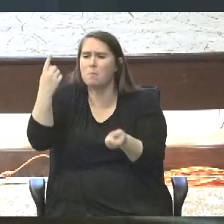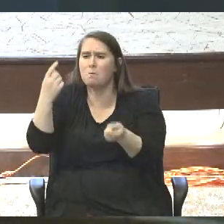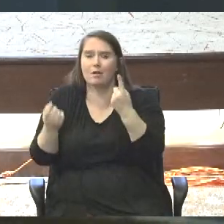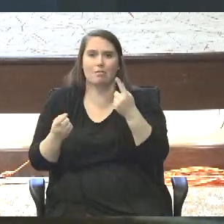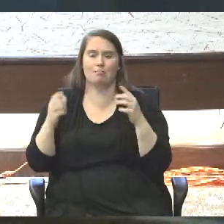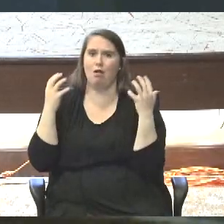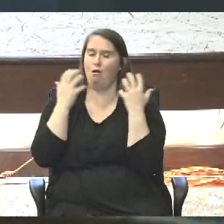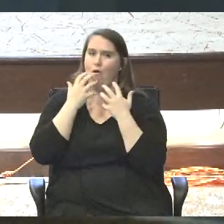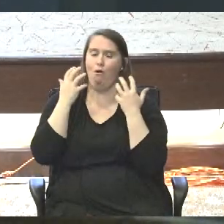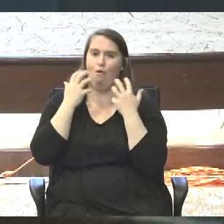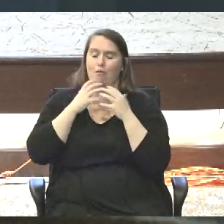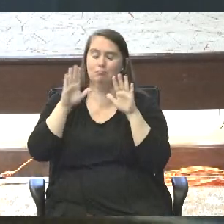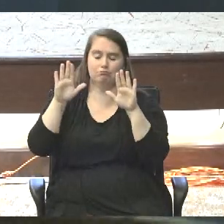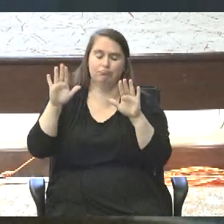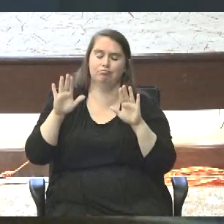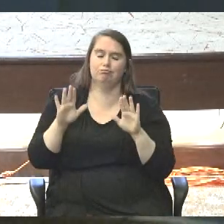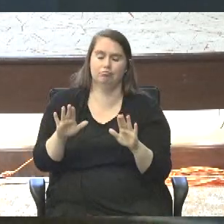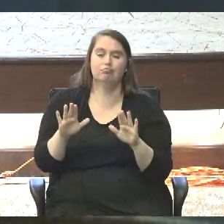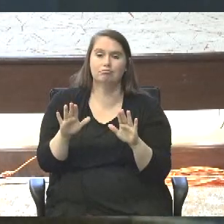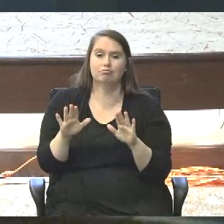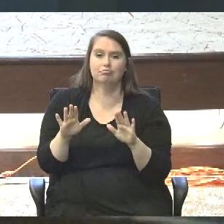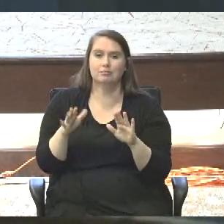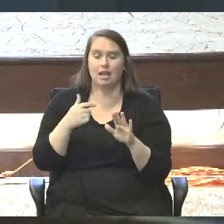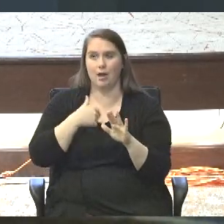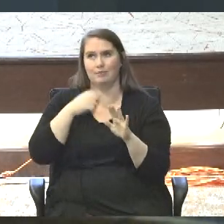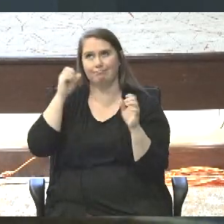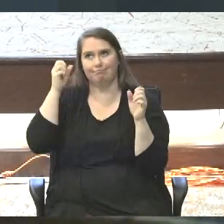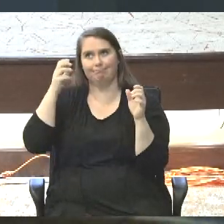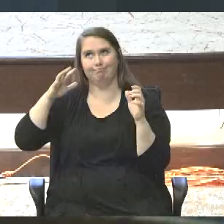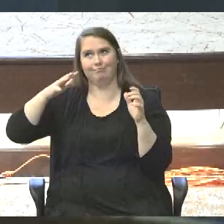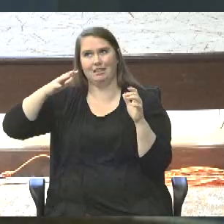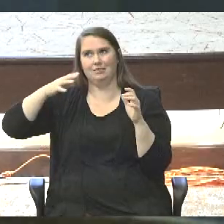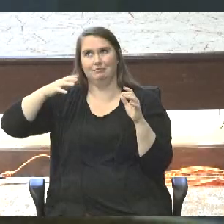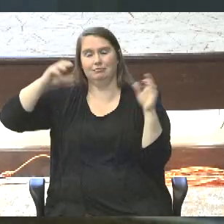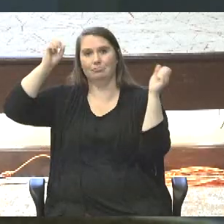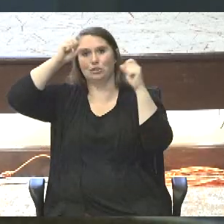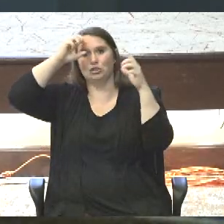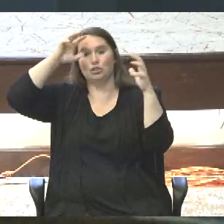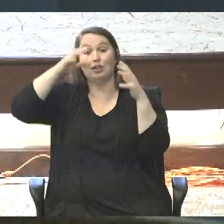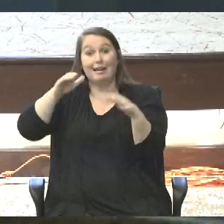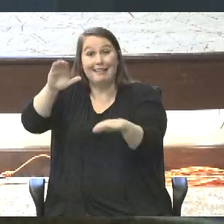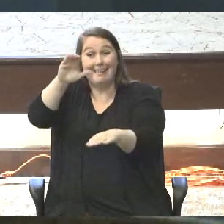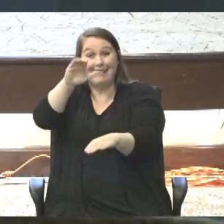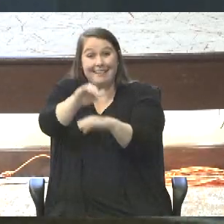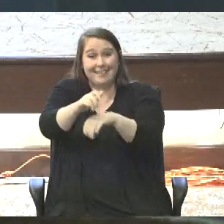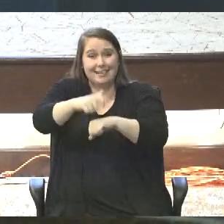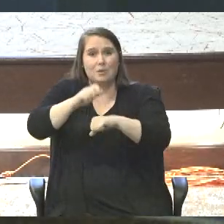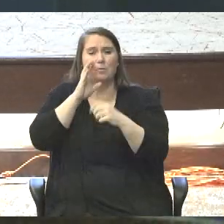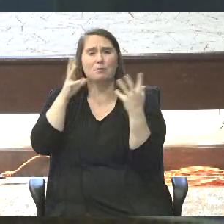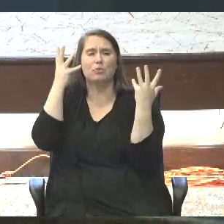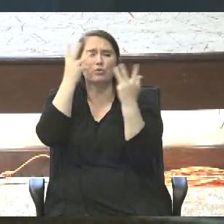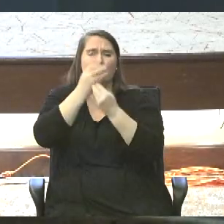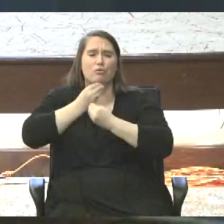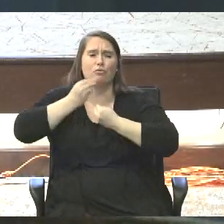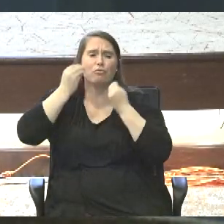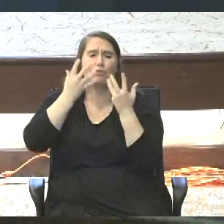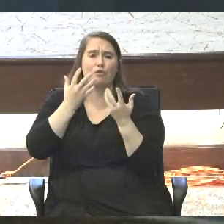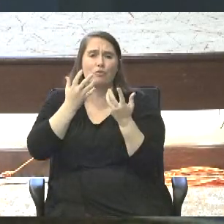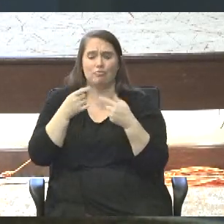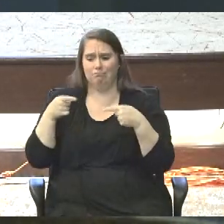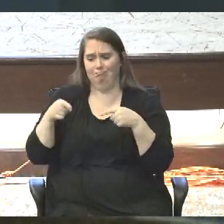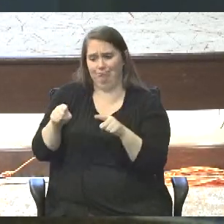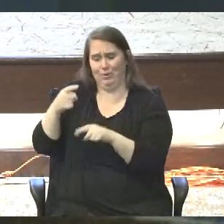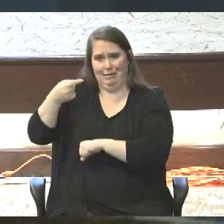They're awesome. I was trying to picture it at night, how beautiful it's going to look. During the day it's